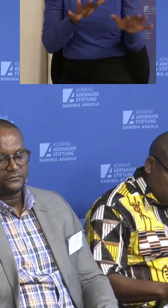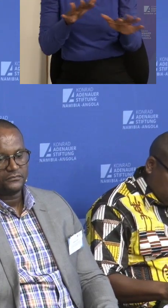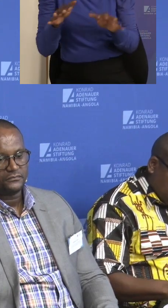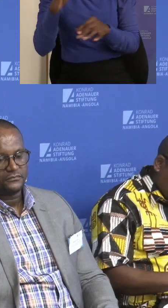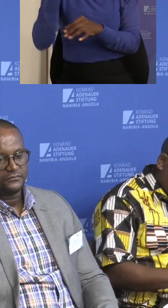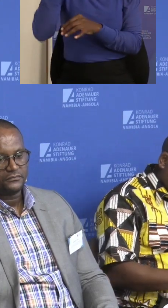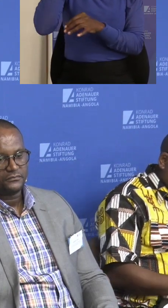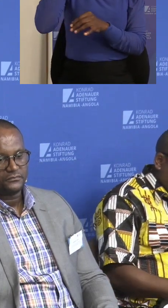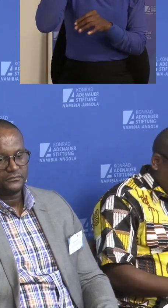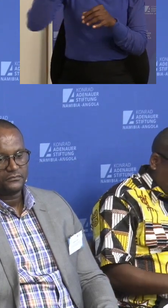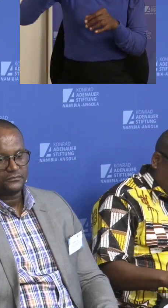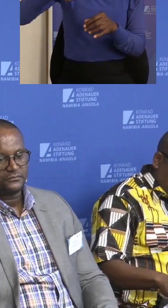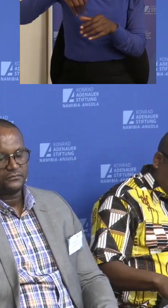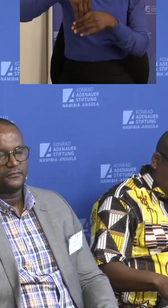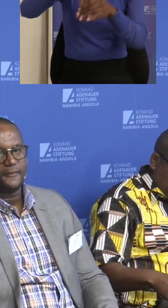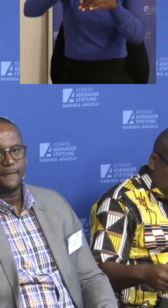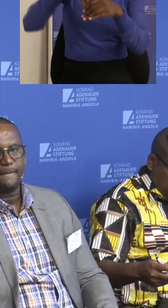find transport.